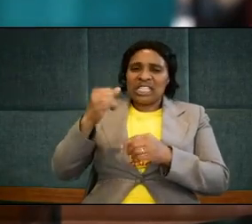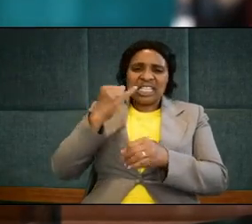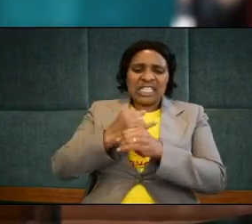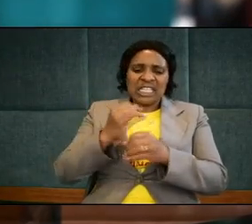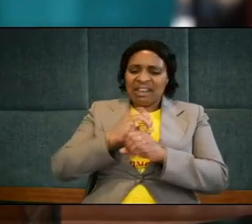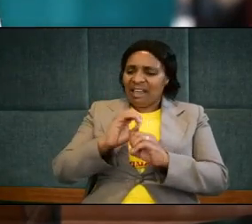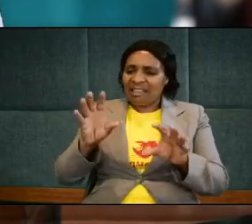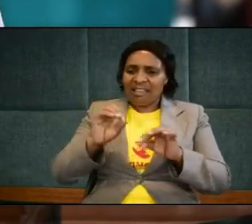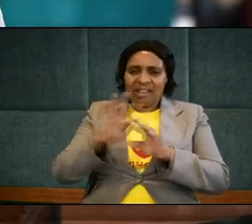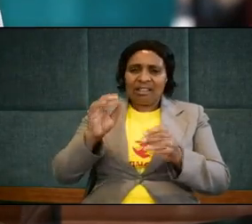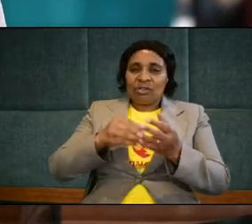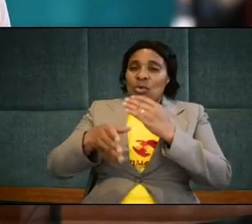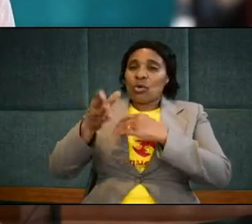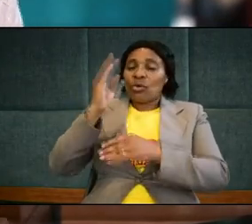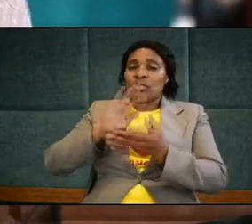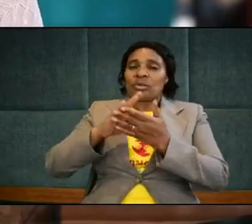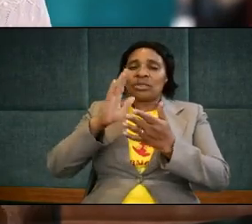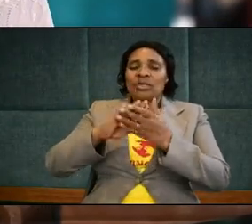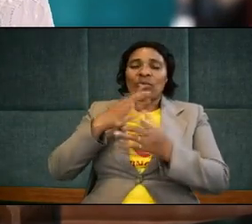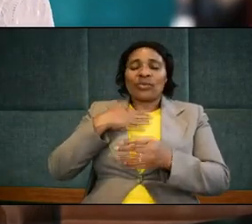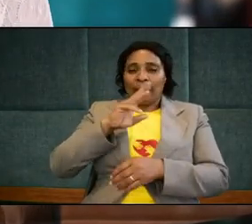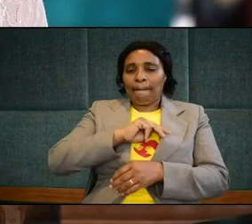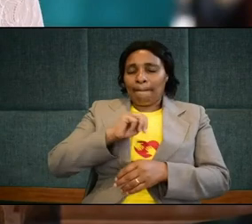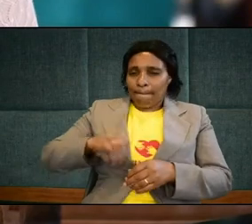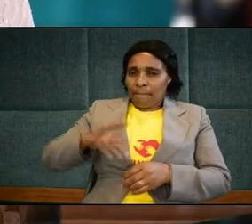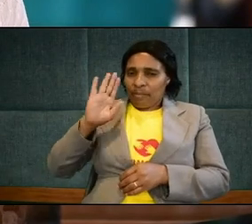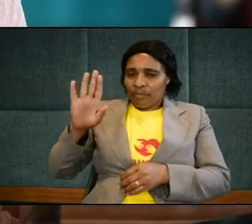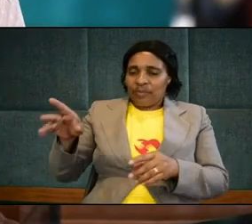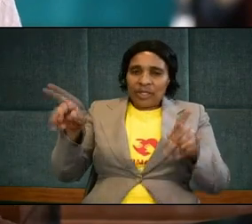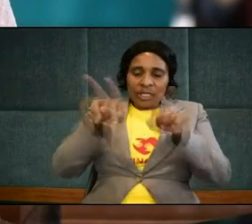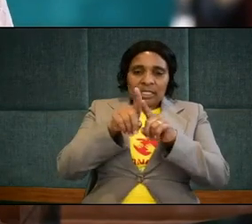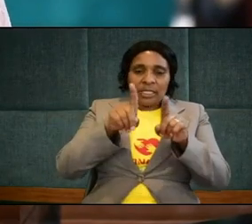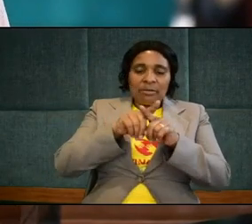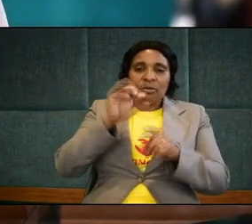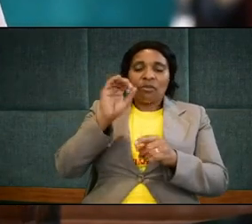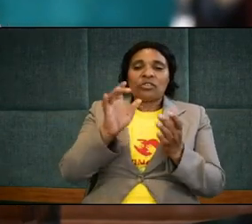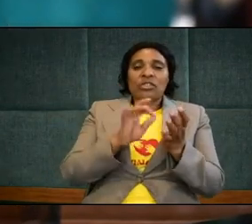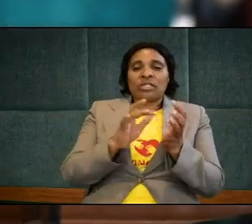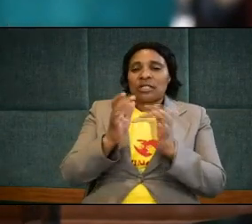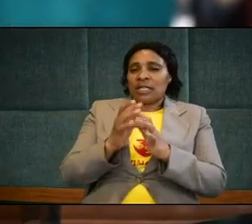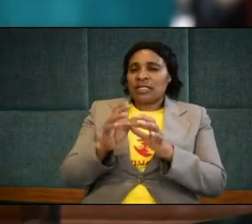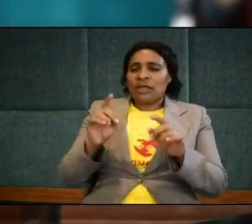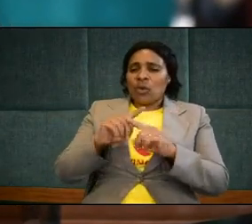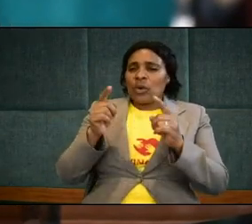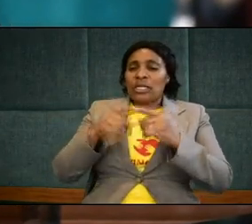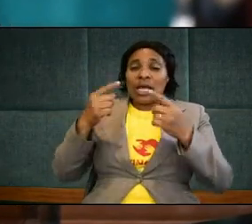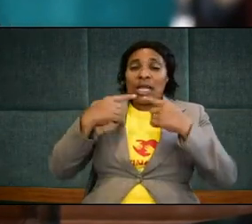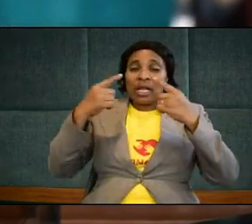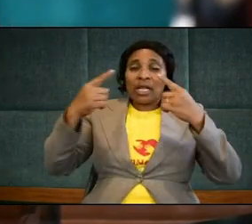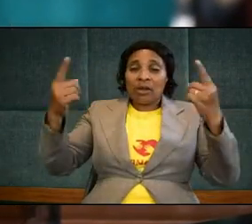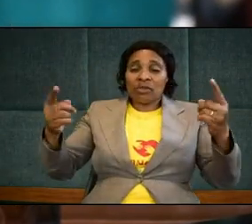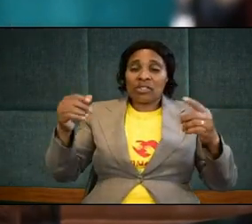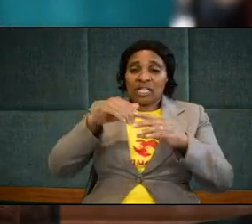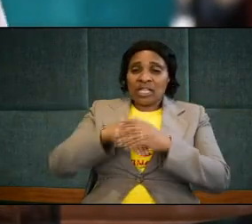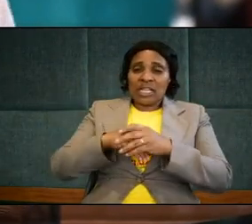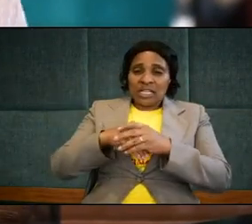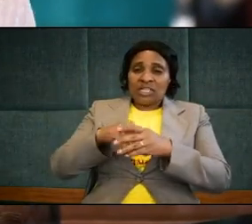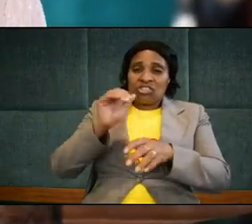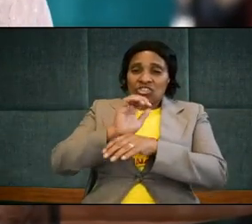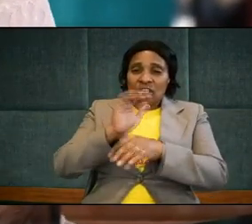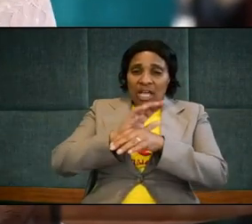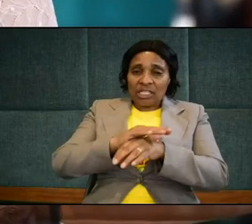God's glory. He wondered if his mission would be similar of that of Jesus. When he proclaimed in the synagogue in